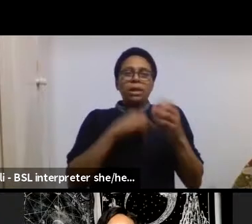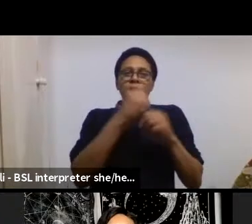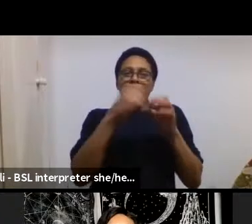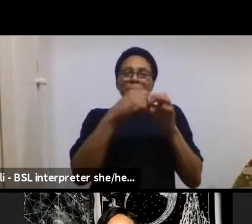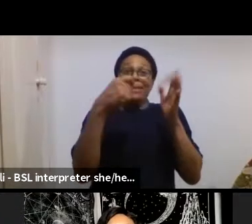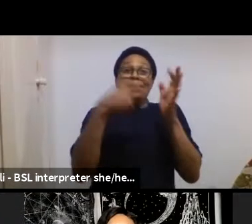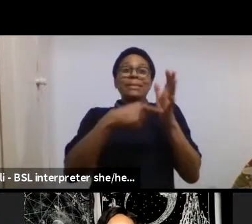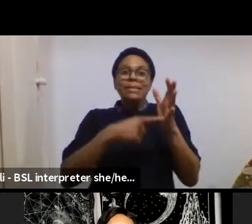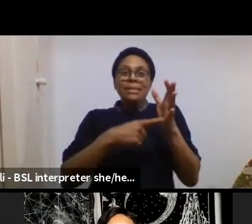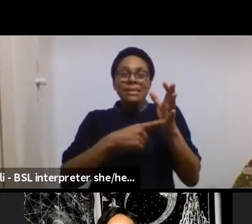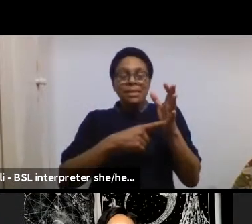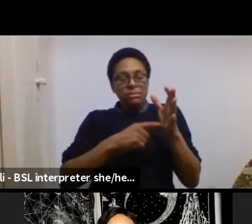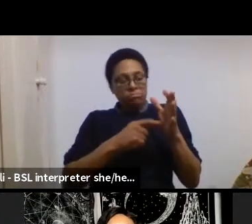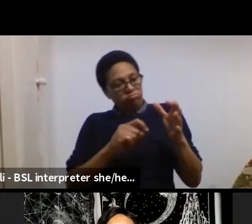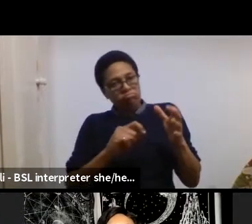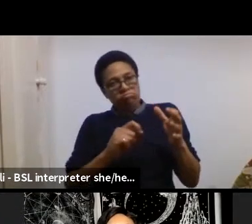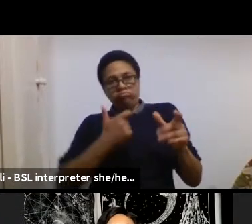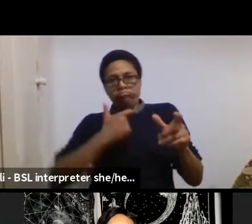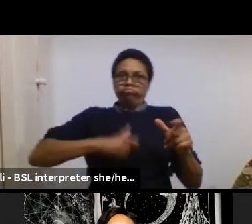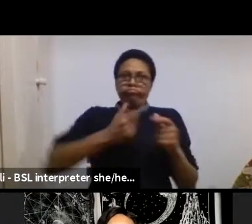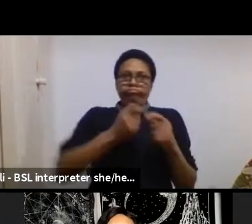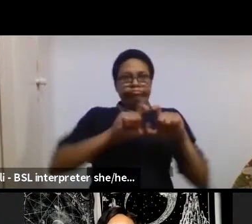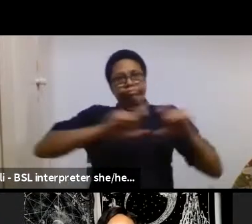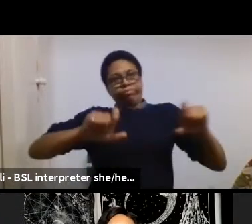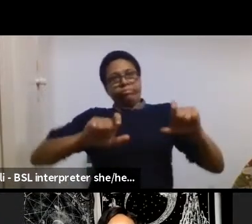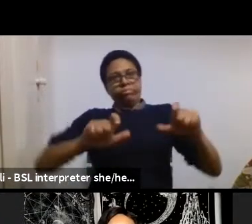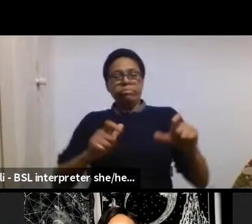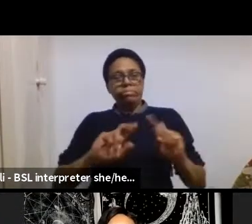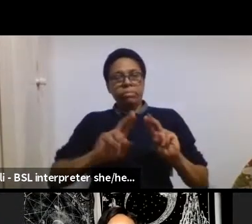think asexuality is so,